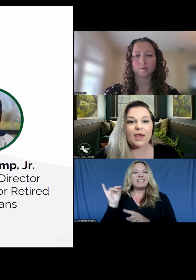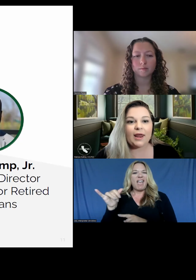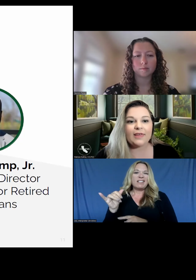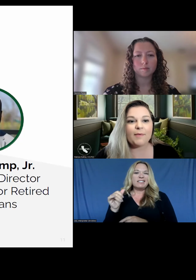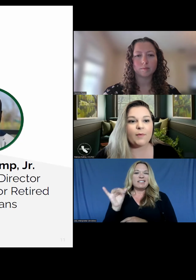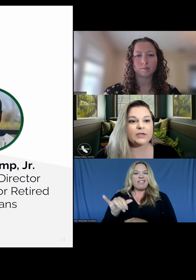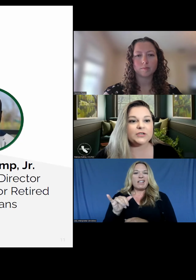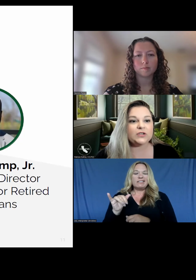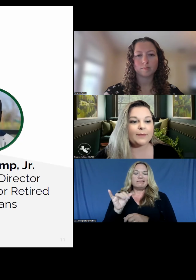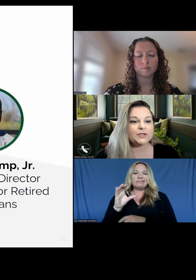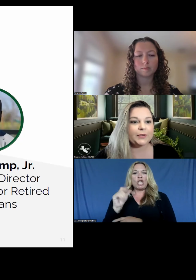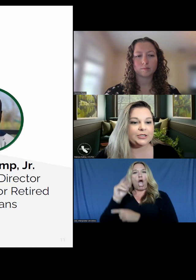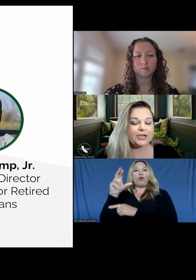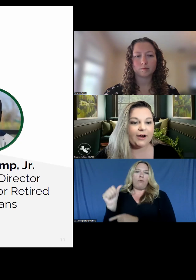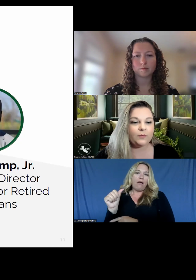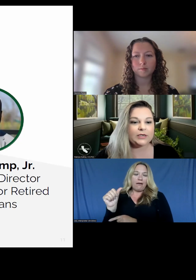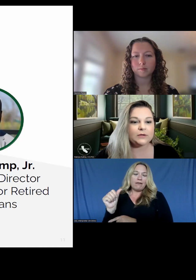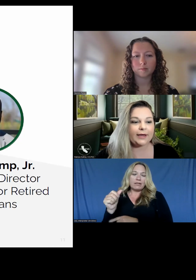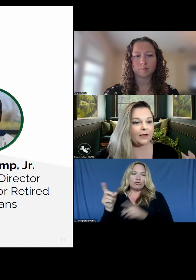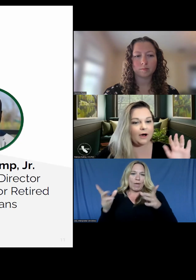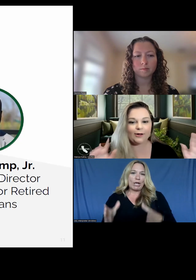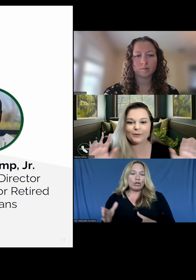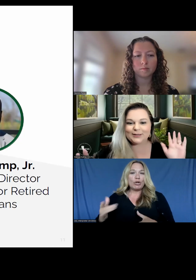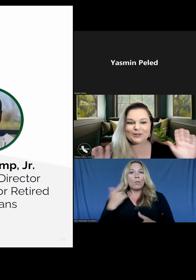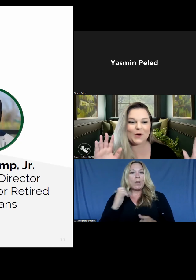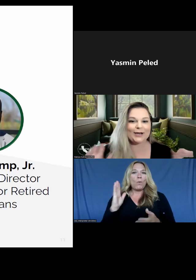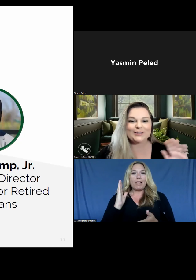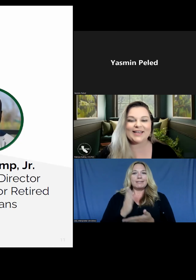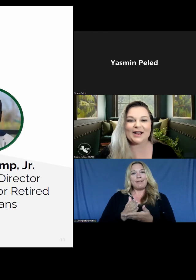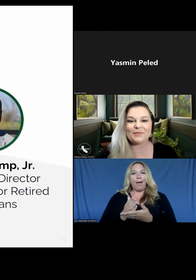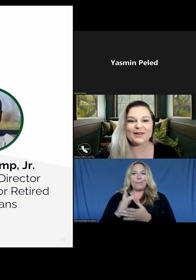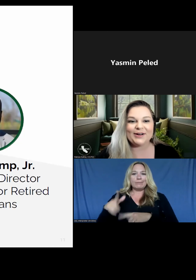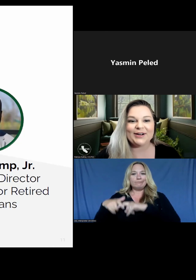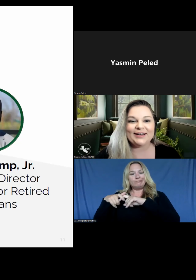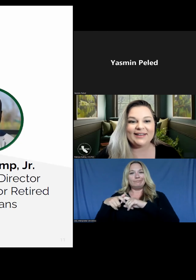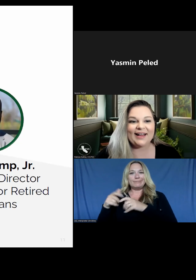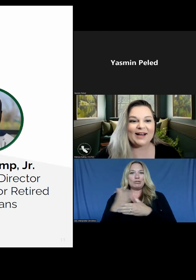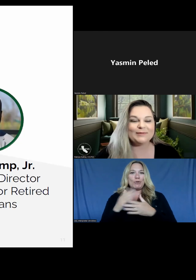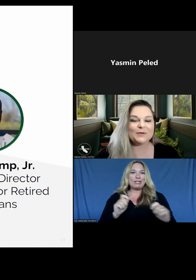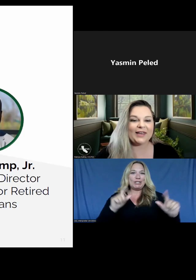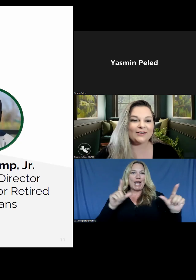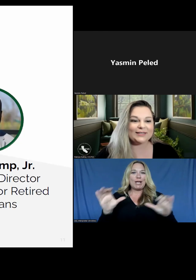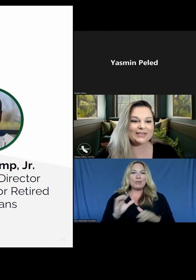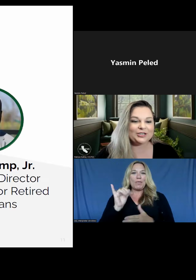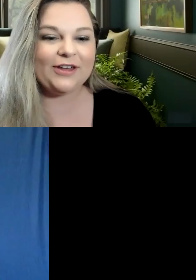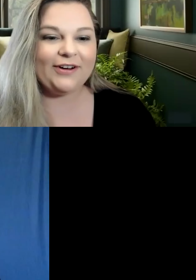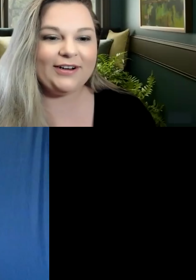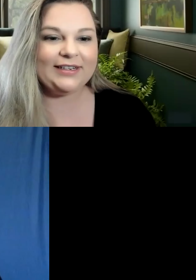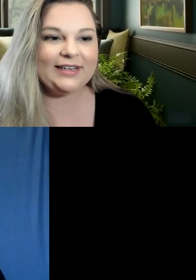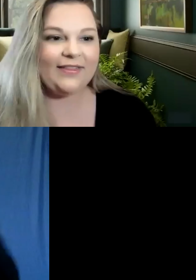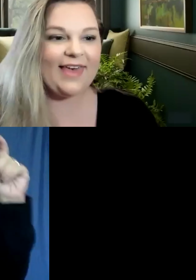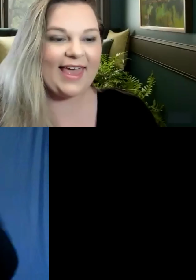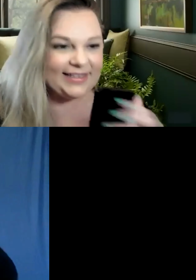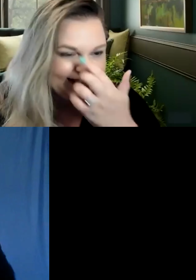And I think maybe we just stop screen share and we do like the Hollywood squares setup here, so we can all see each